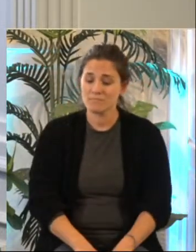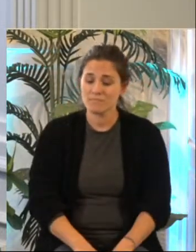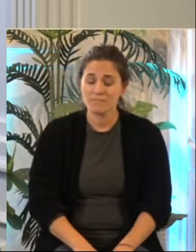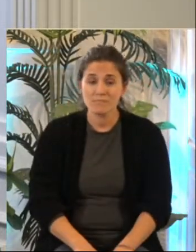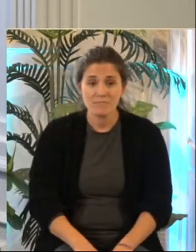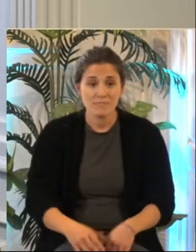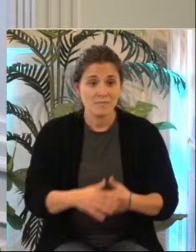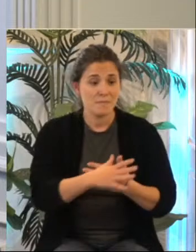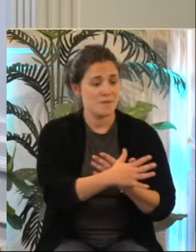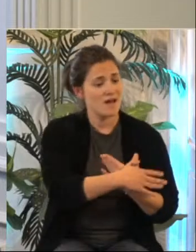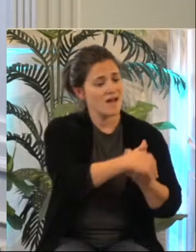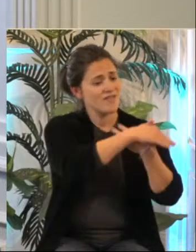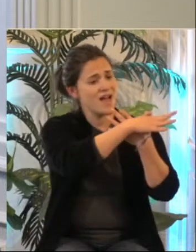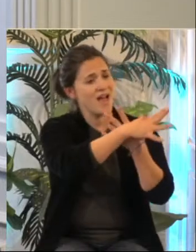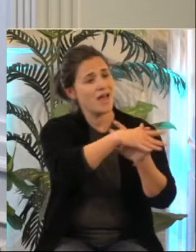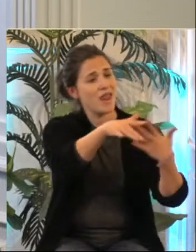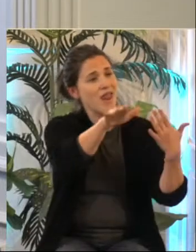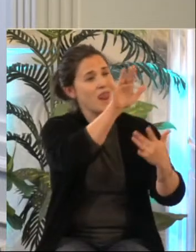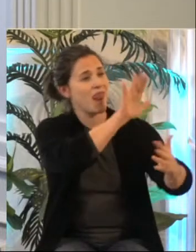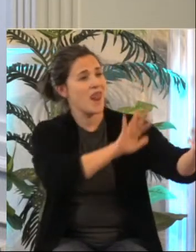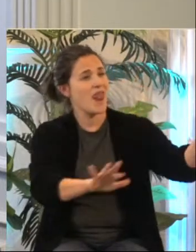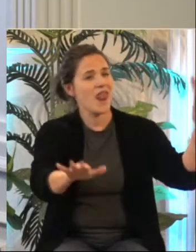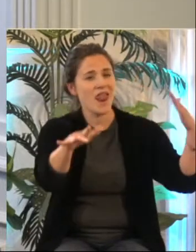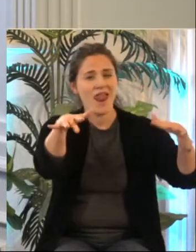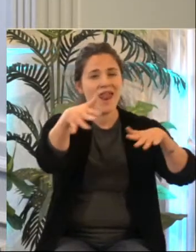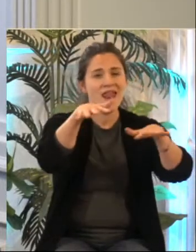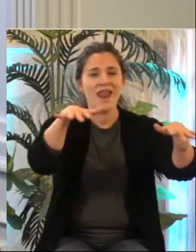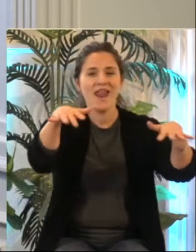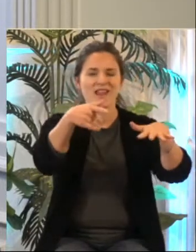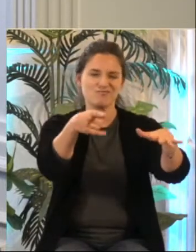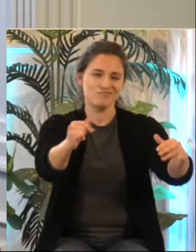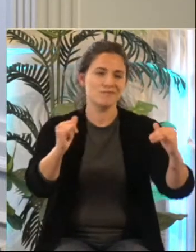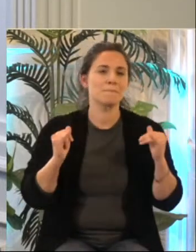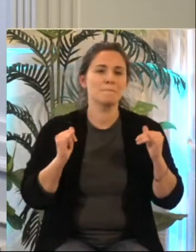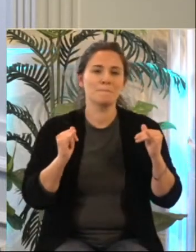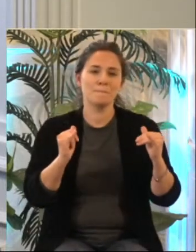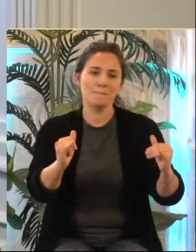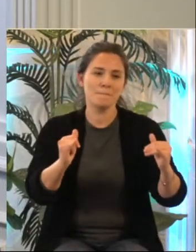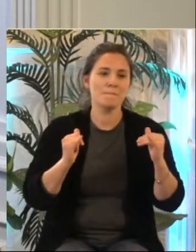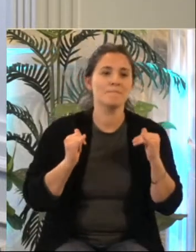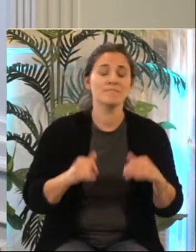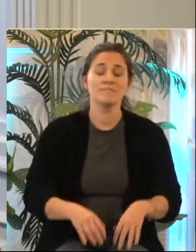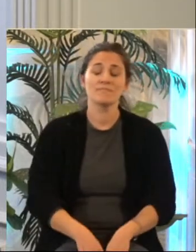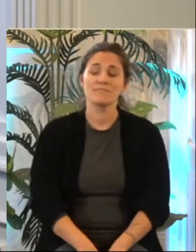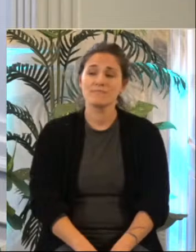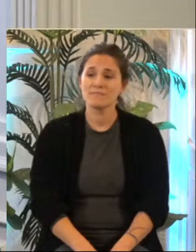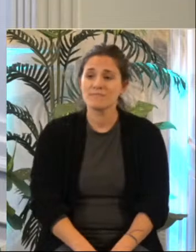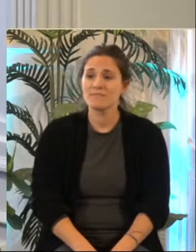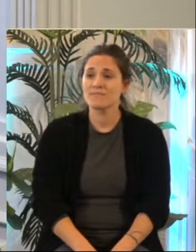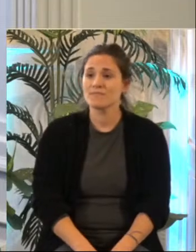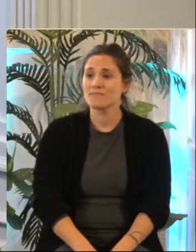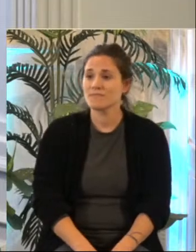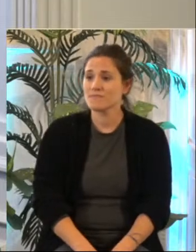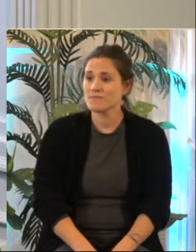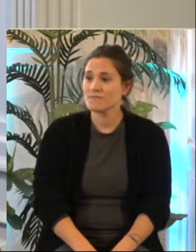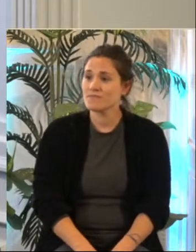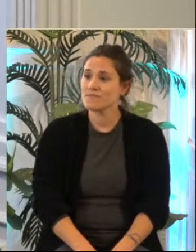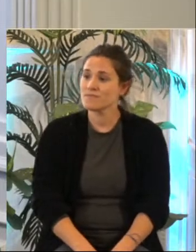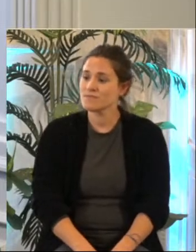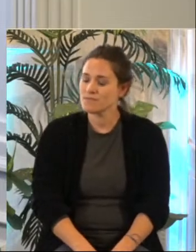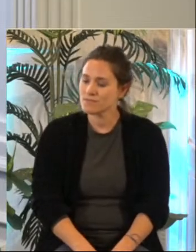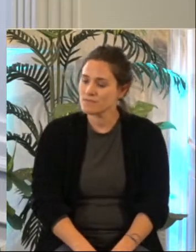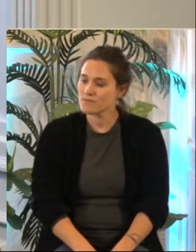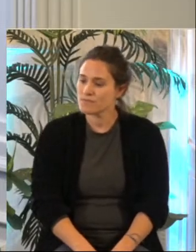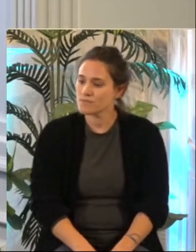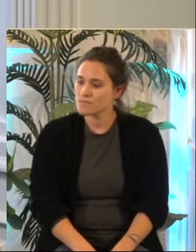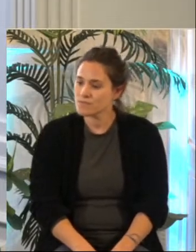Butterflies all having fun, you know how I feel. Sleep in peace when day